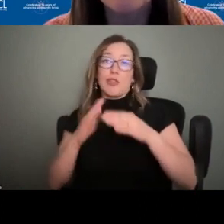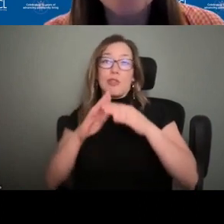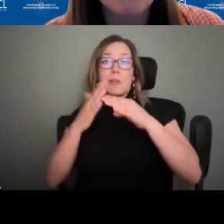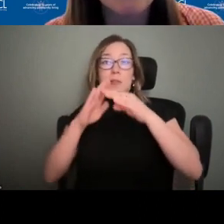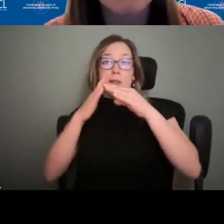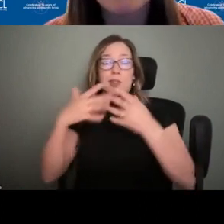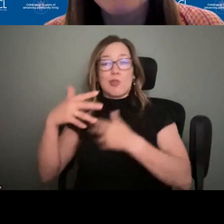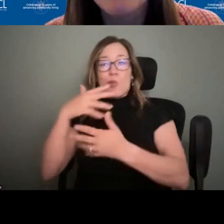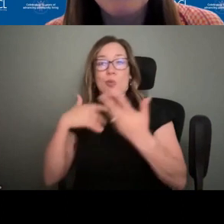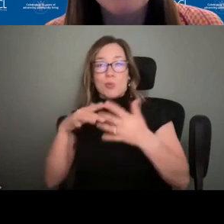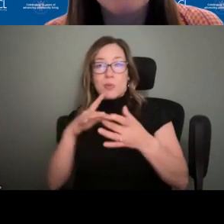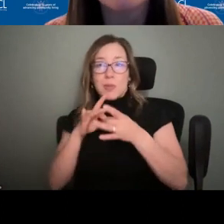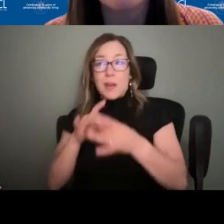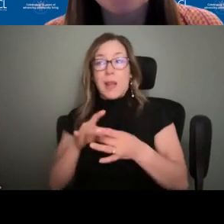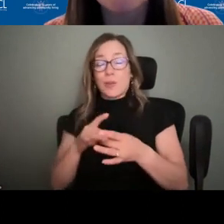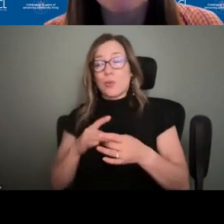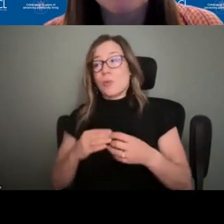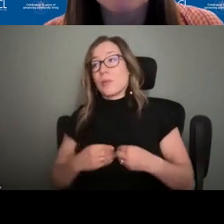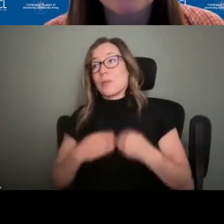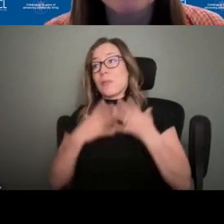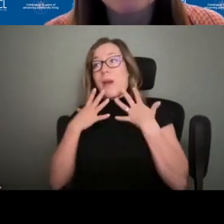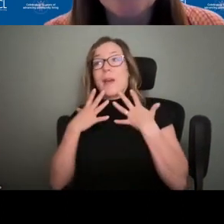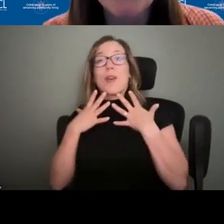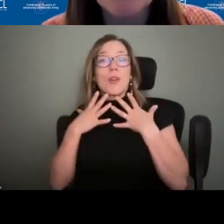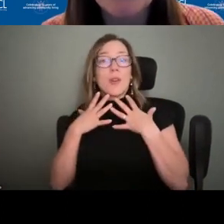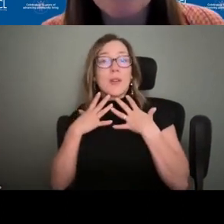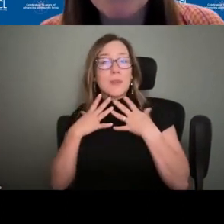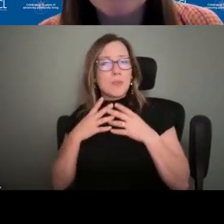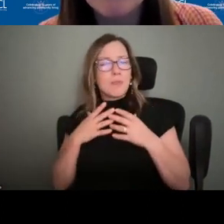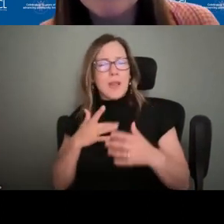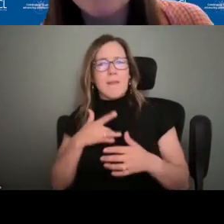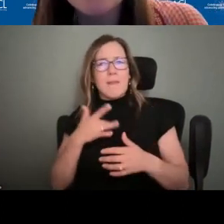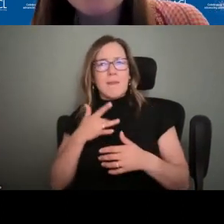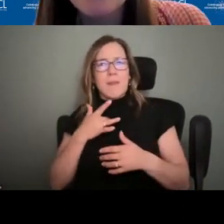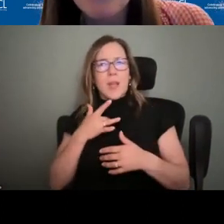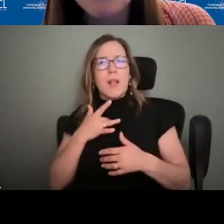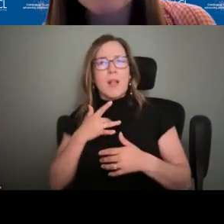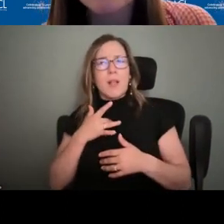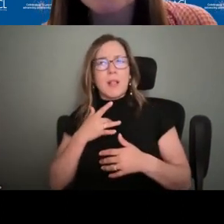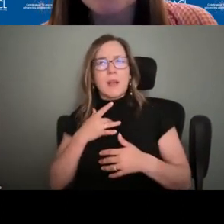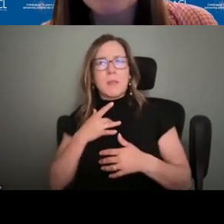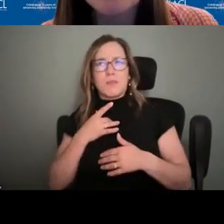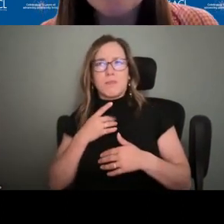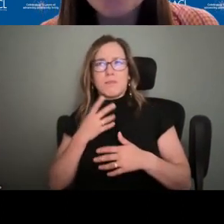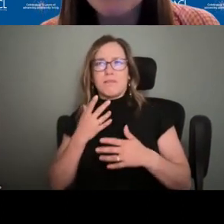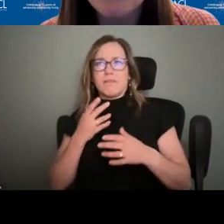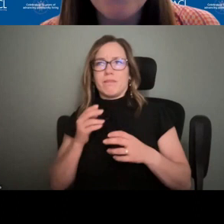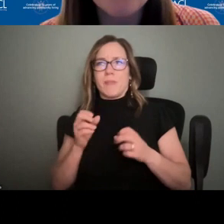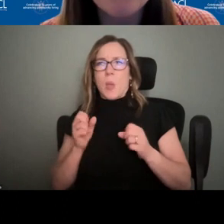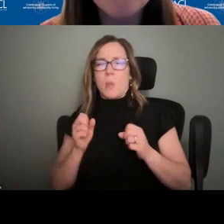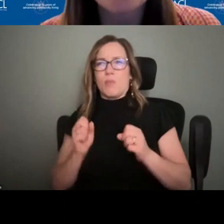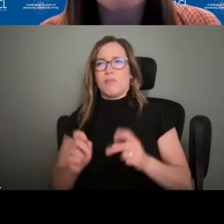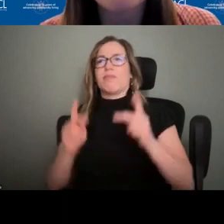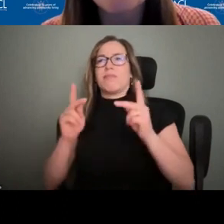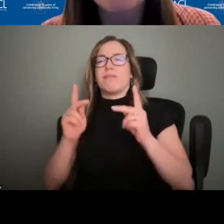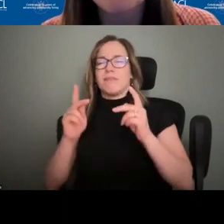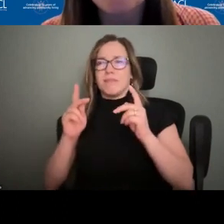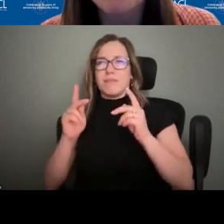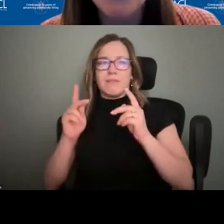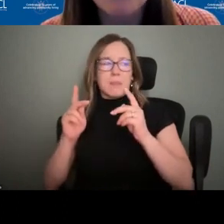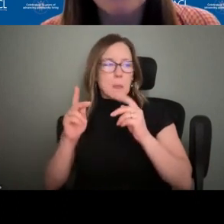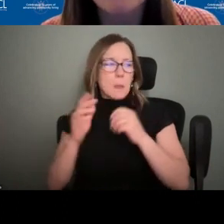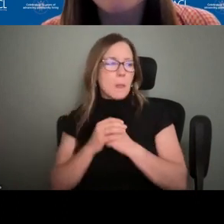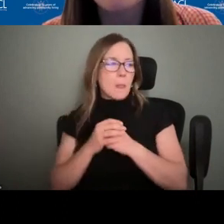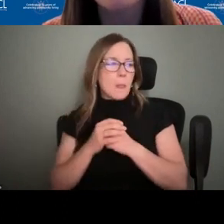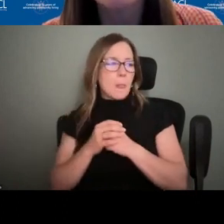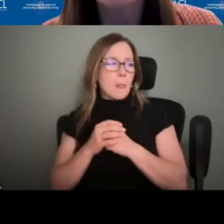is so inspiring, and it is such a privilege to share this space with you all. I urge you all to build off of the momentum of